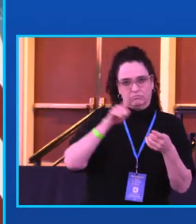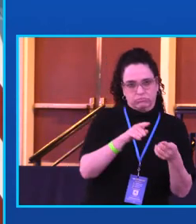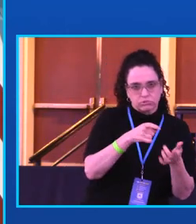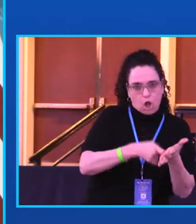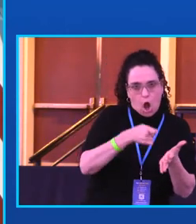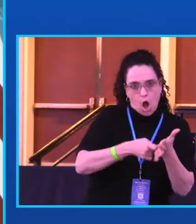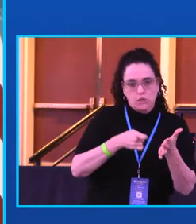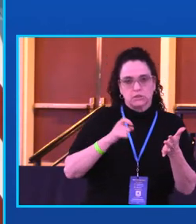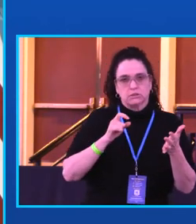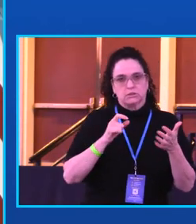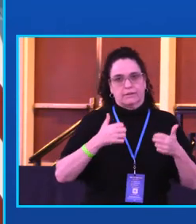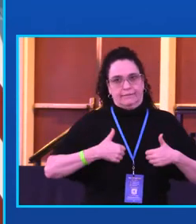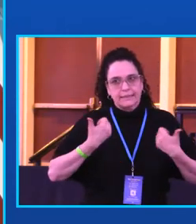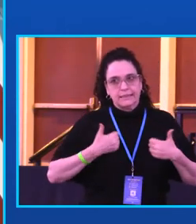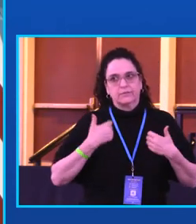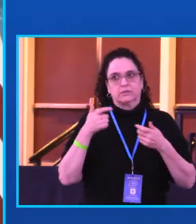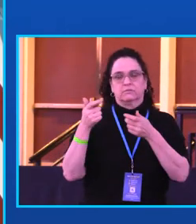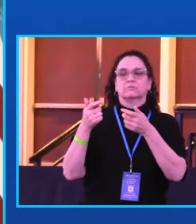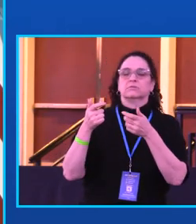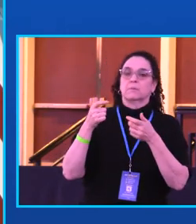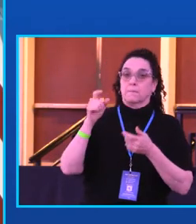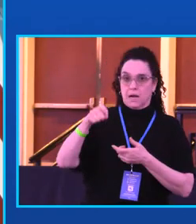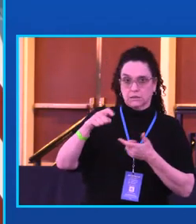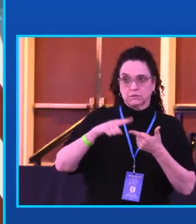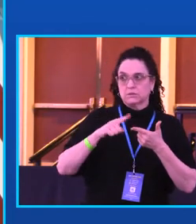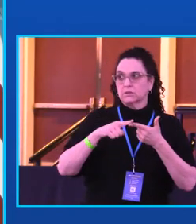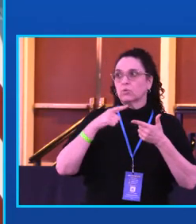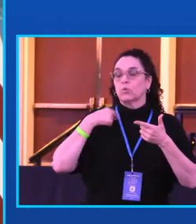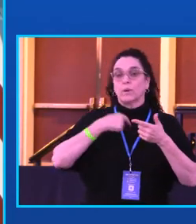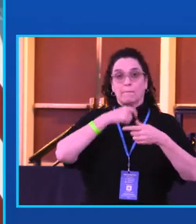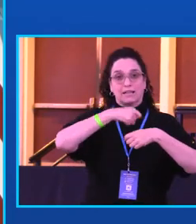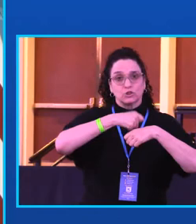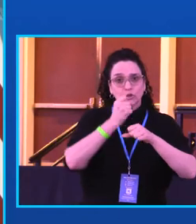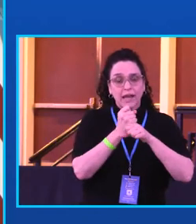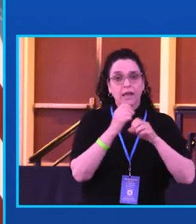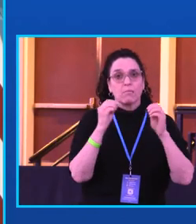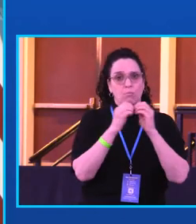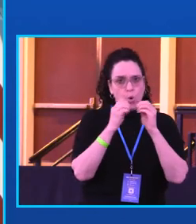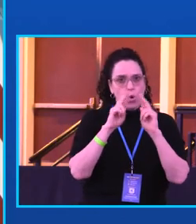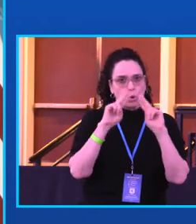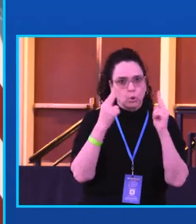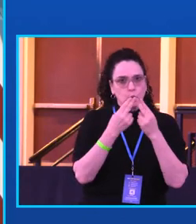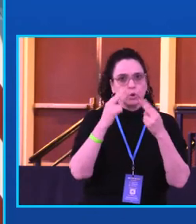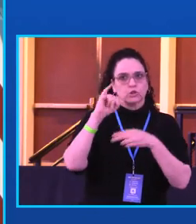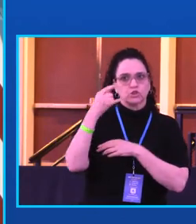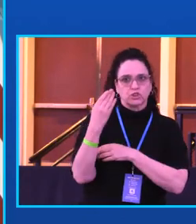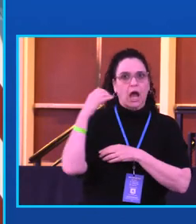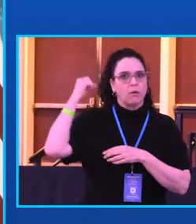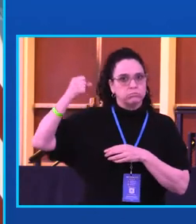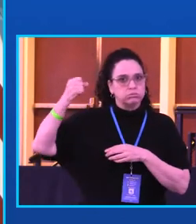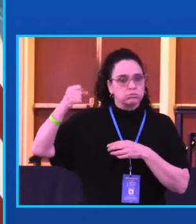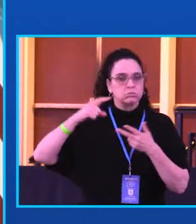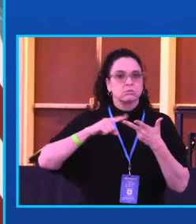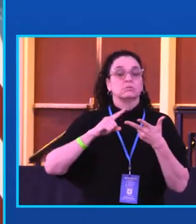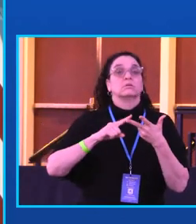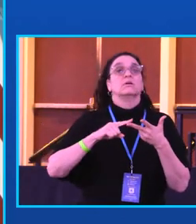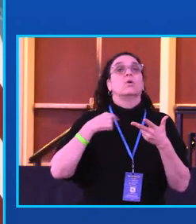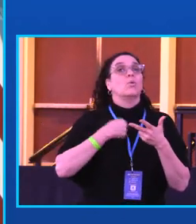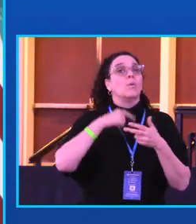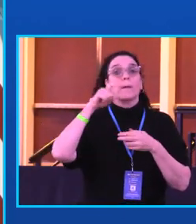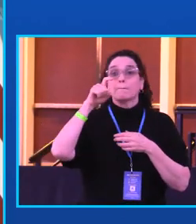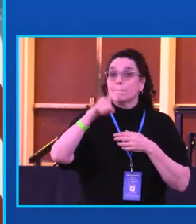living, even more. It is time to create more union jobs. It is time to ensure